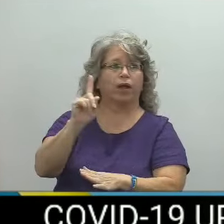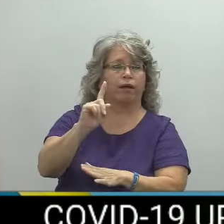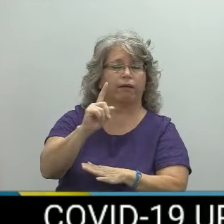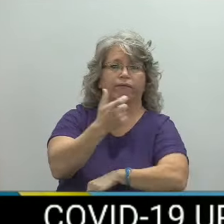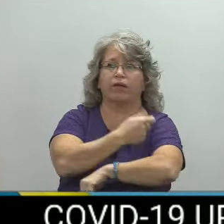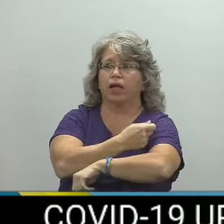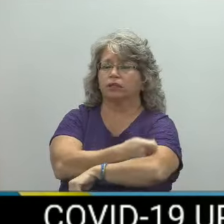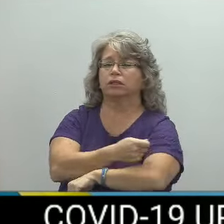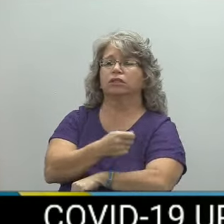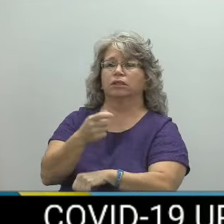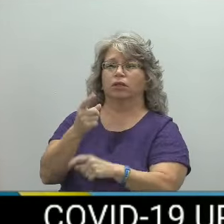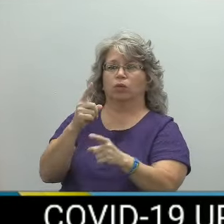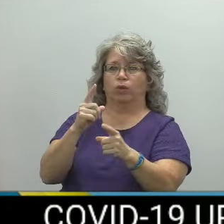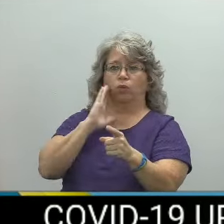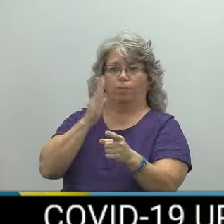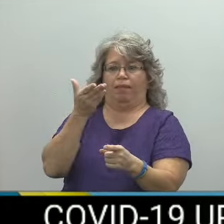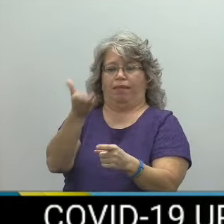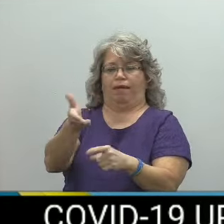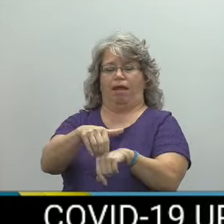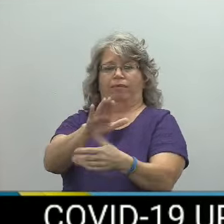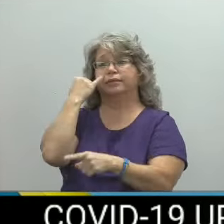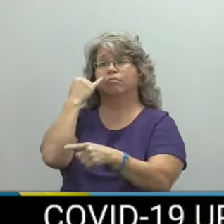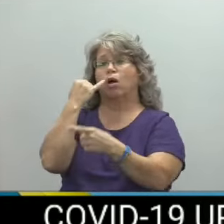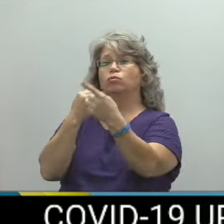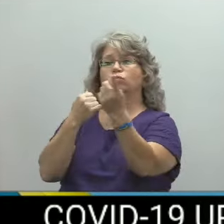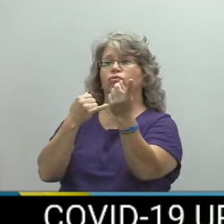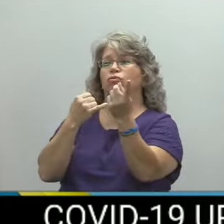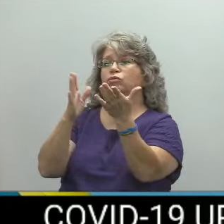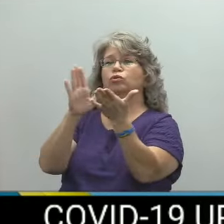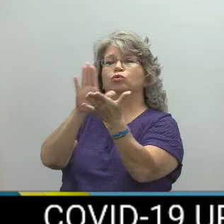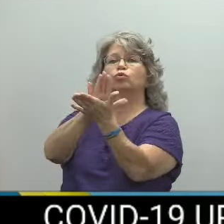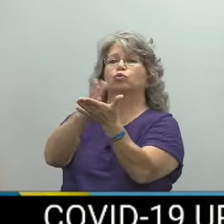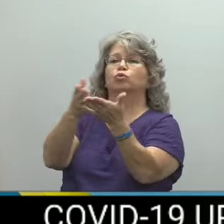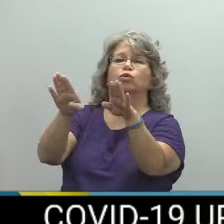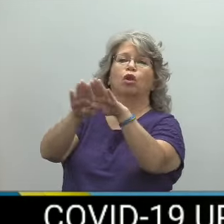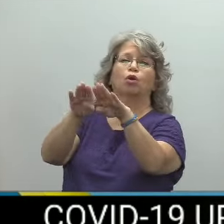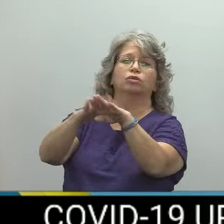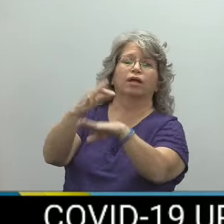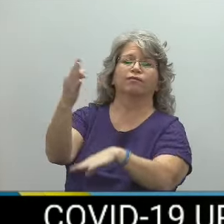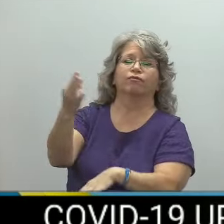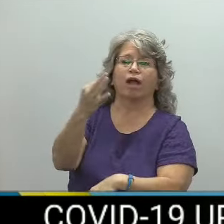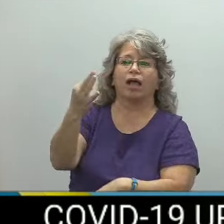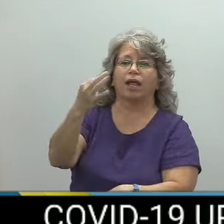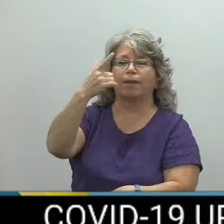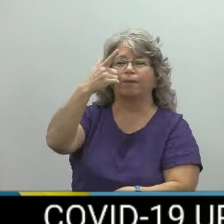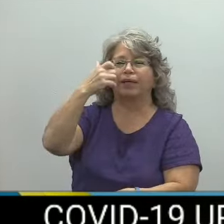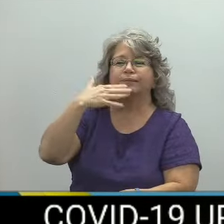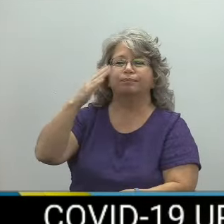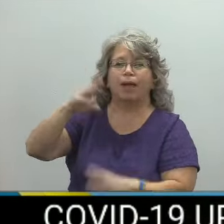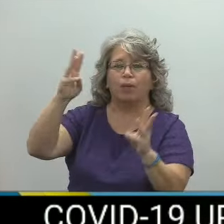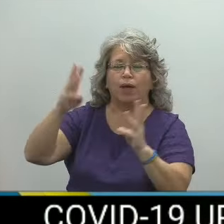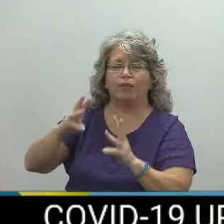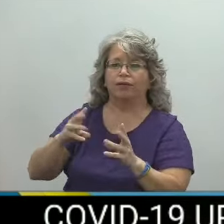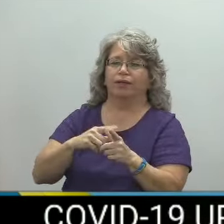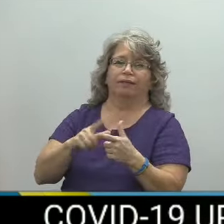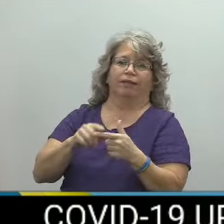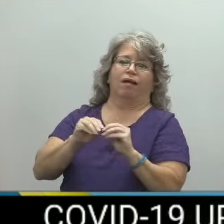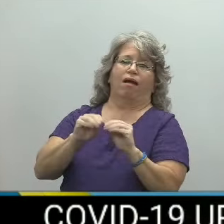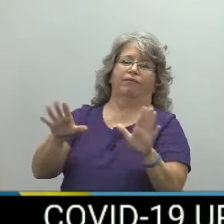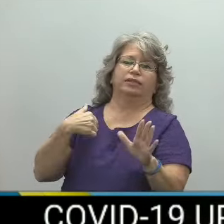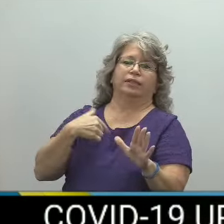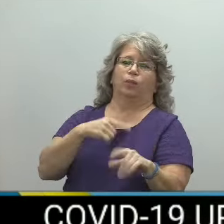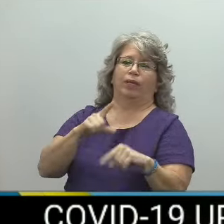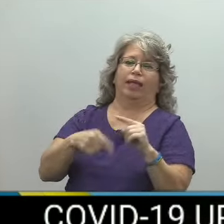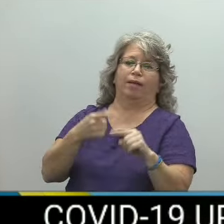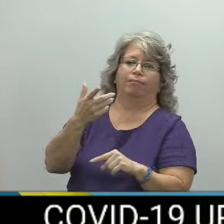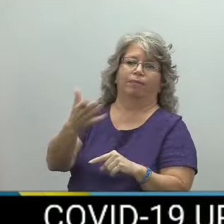schools. So, but again, if you see one of the Bluff High School, if the school is closed, we will not be there to give vaccines. If the school's